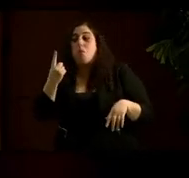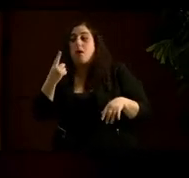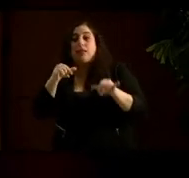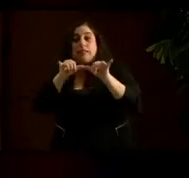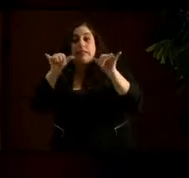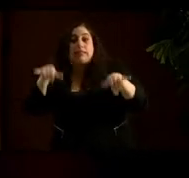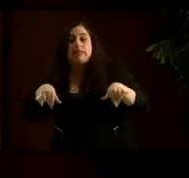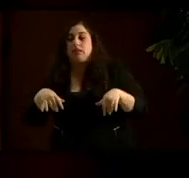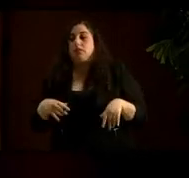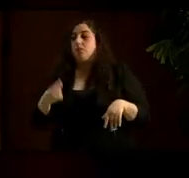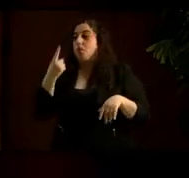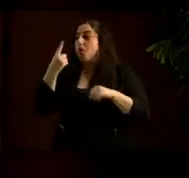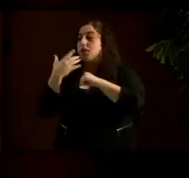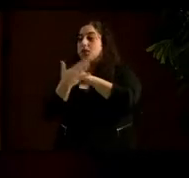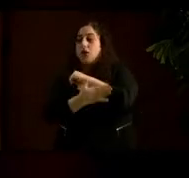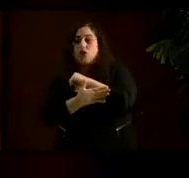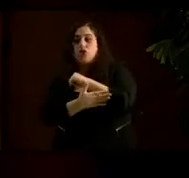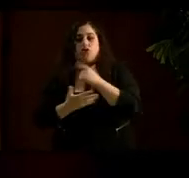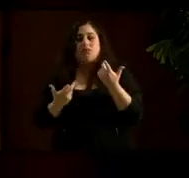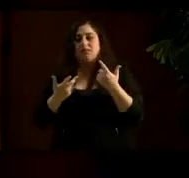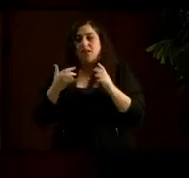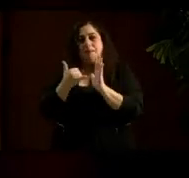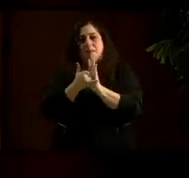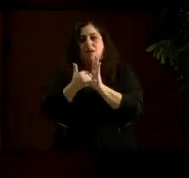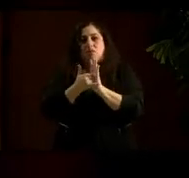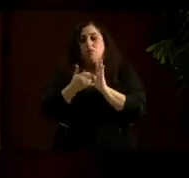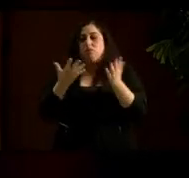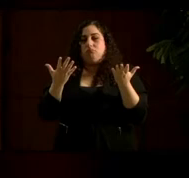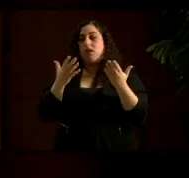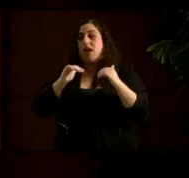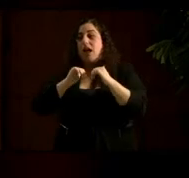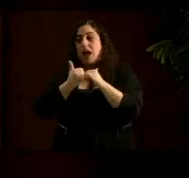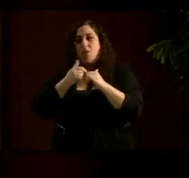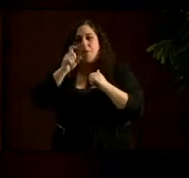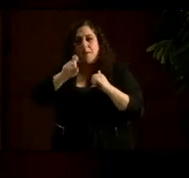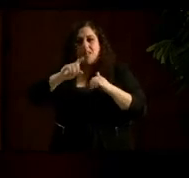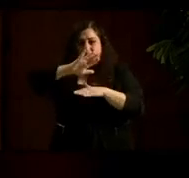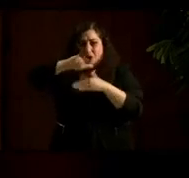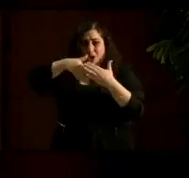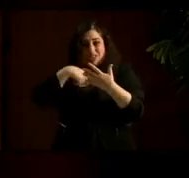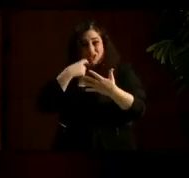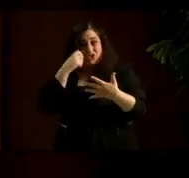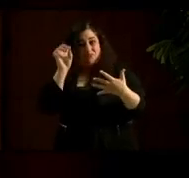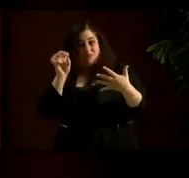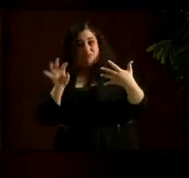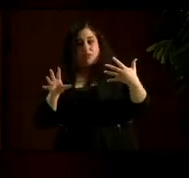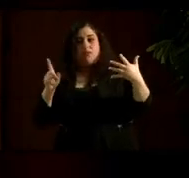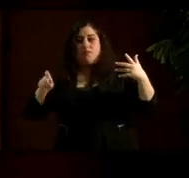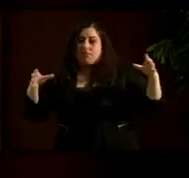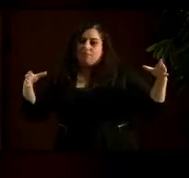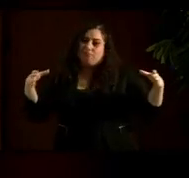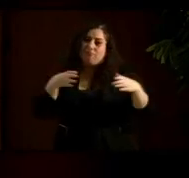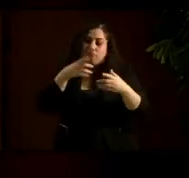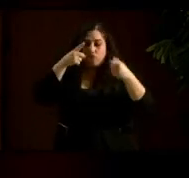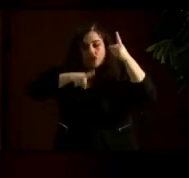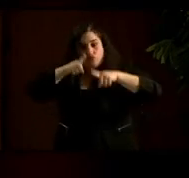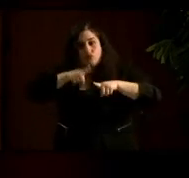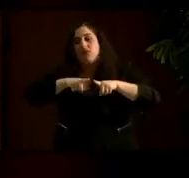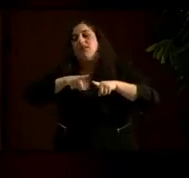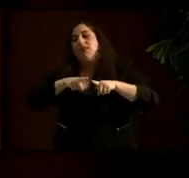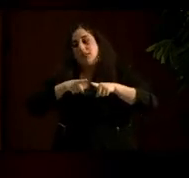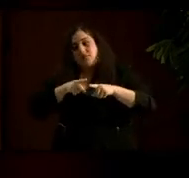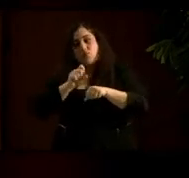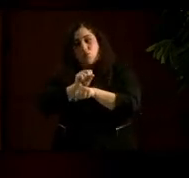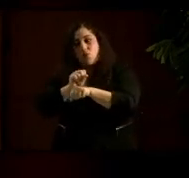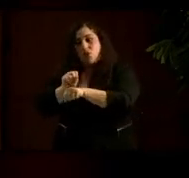country alone. Our chance for success only increases when we move away from the model that says the individual is king, towards